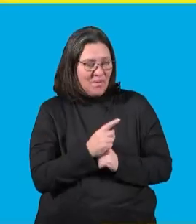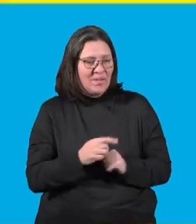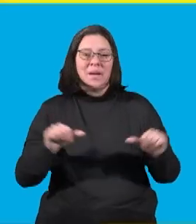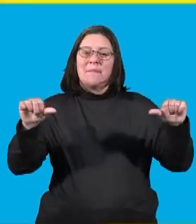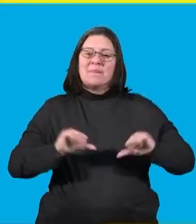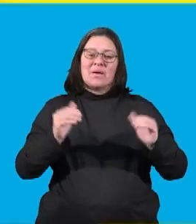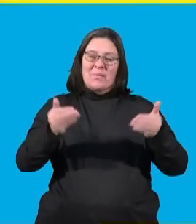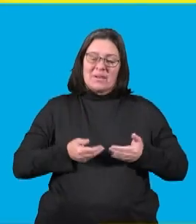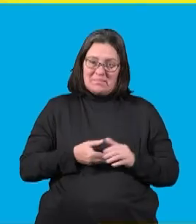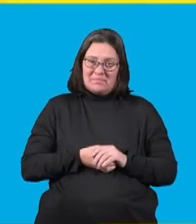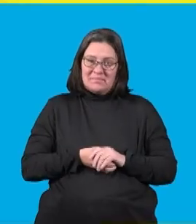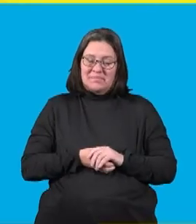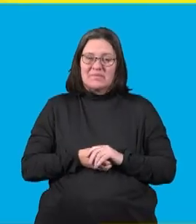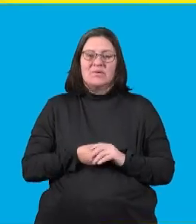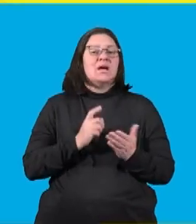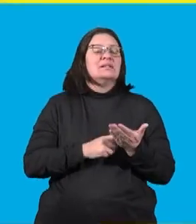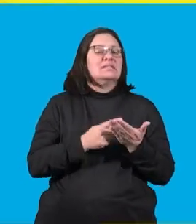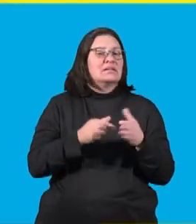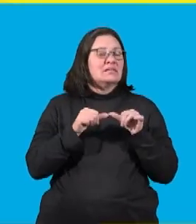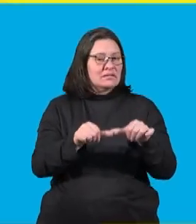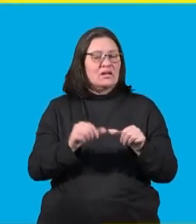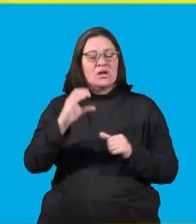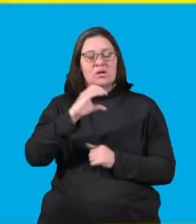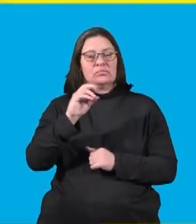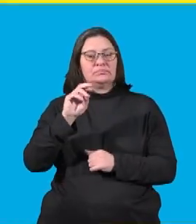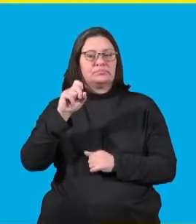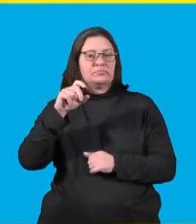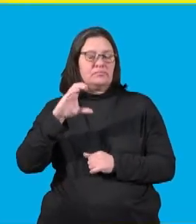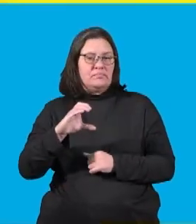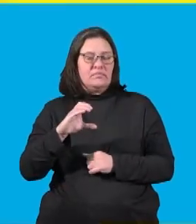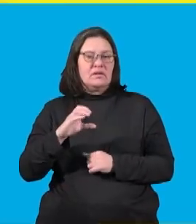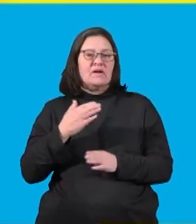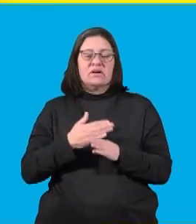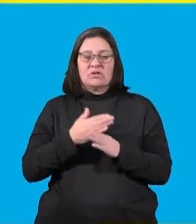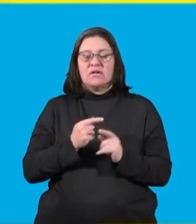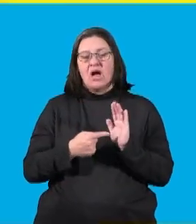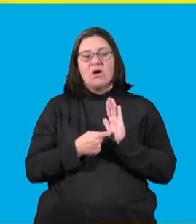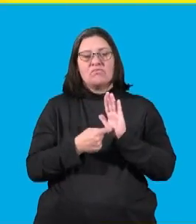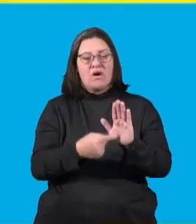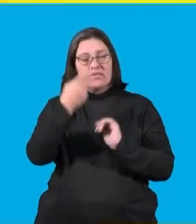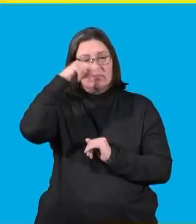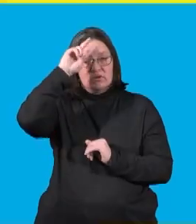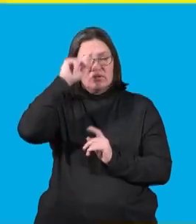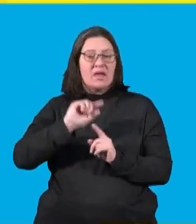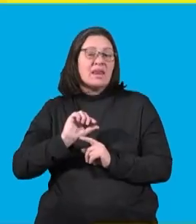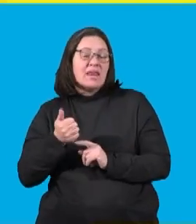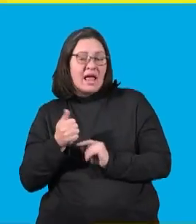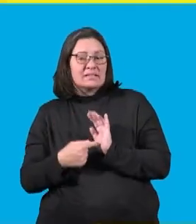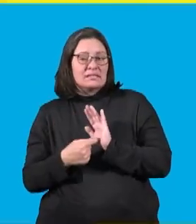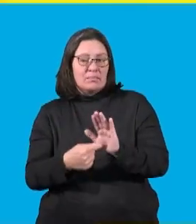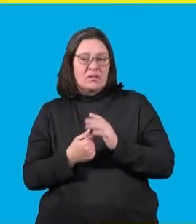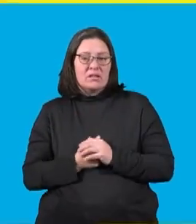Hello everyone, welcome back. We are continuing our discussion on cubic functions and we're looking at graph interpretation. So in our